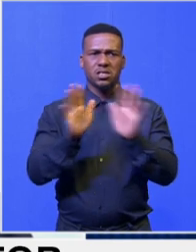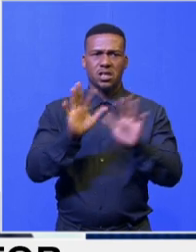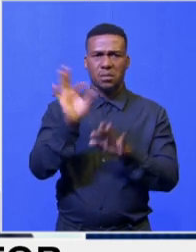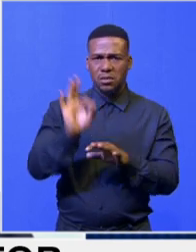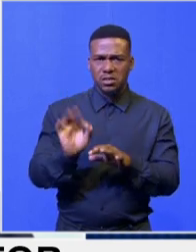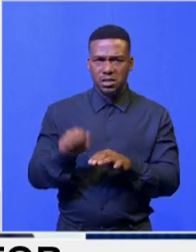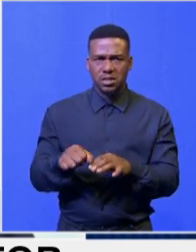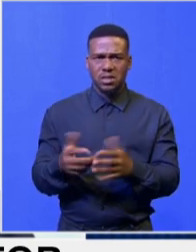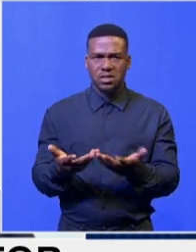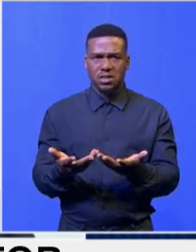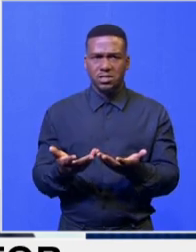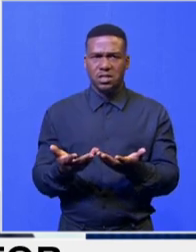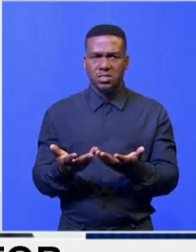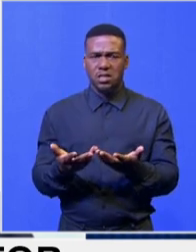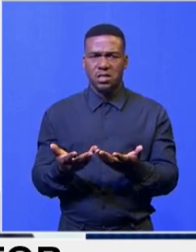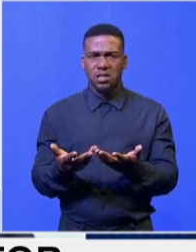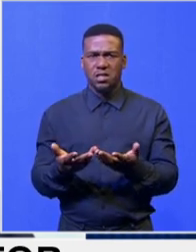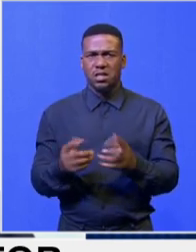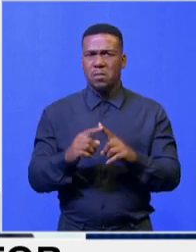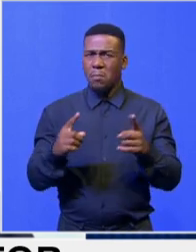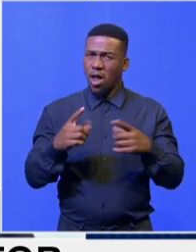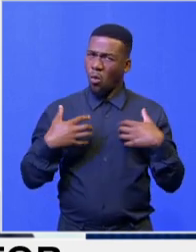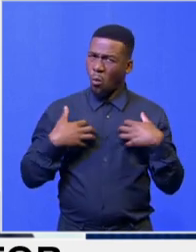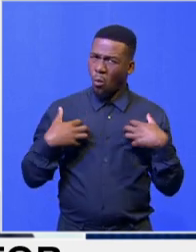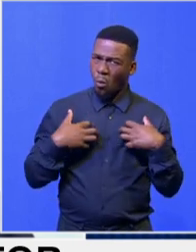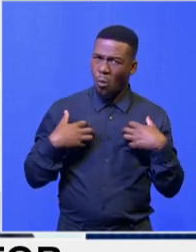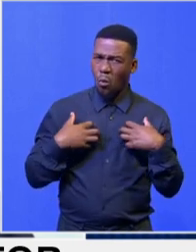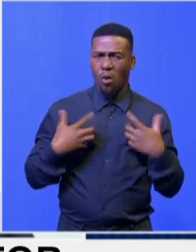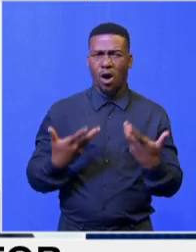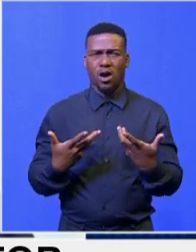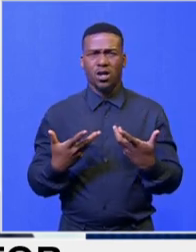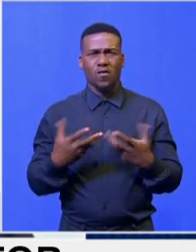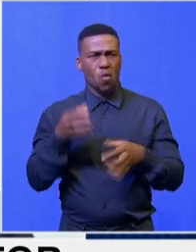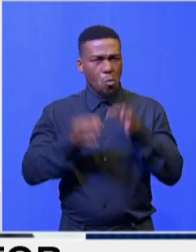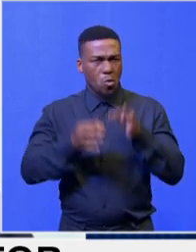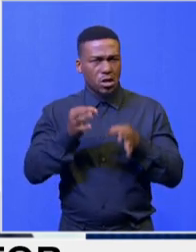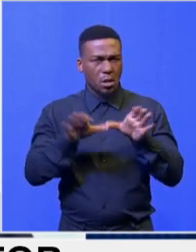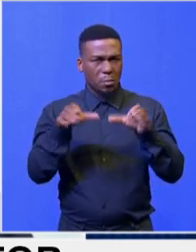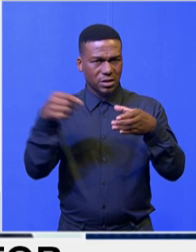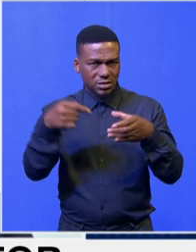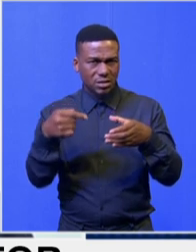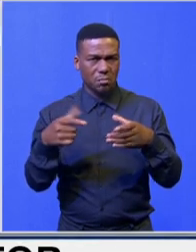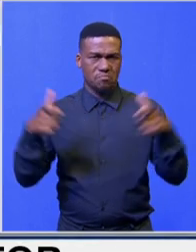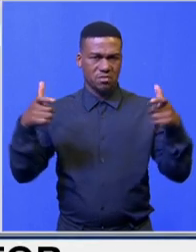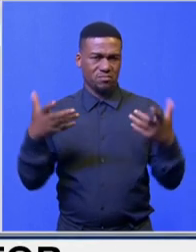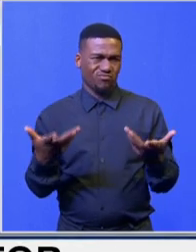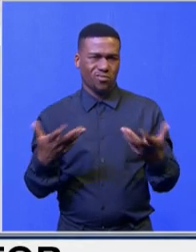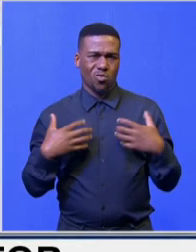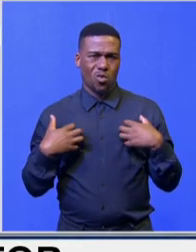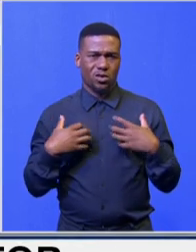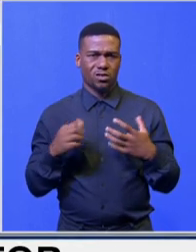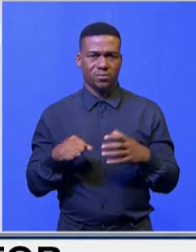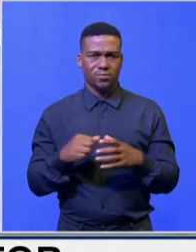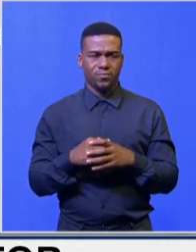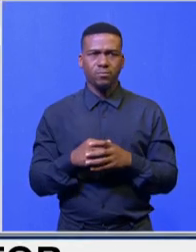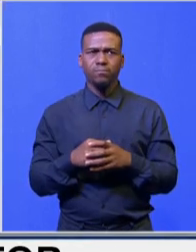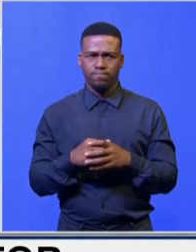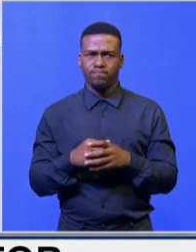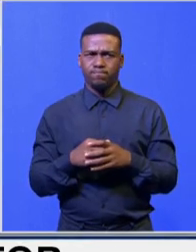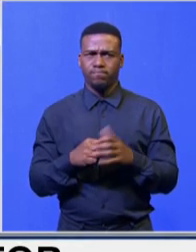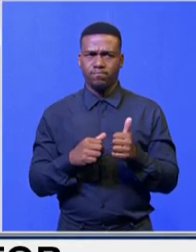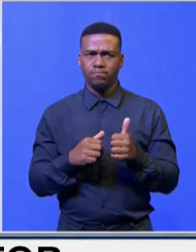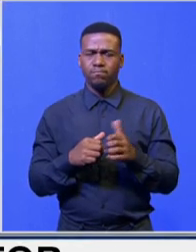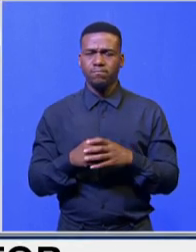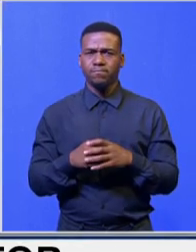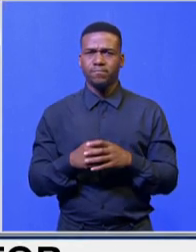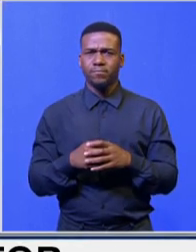and that is a worry for a big political party brand like the DA. Yeah, let's talk about the options that really were on